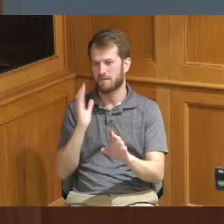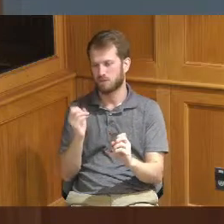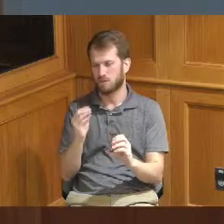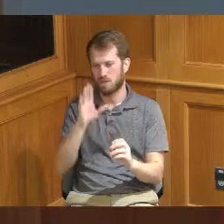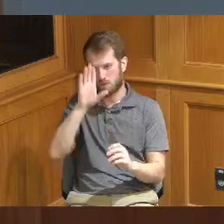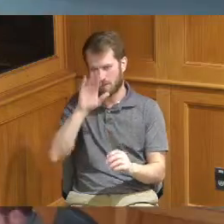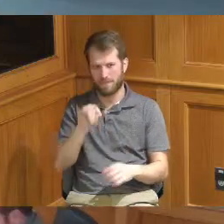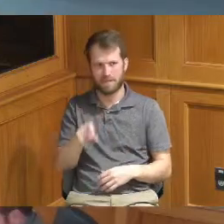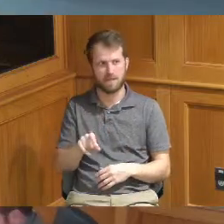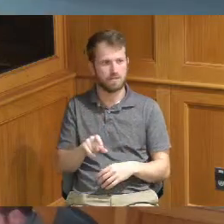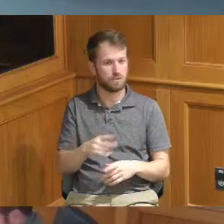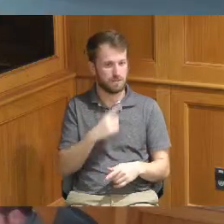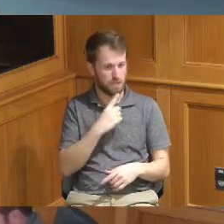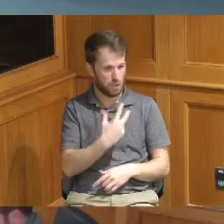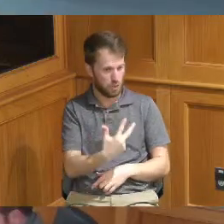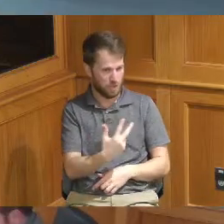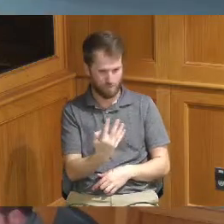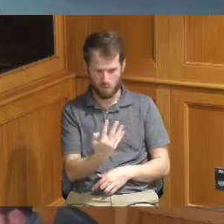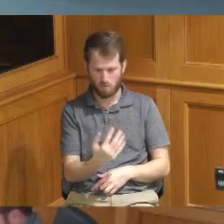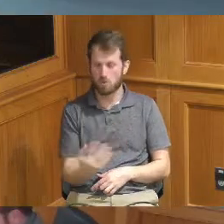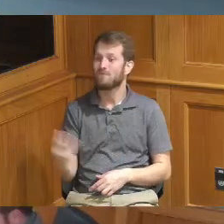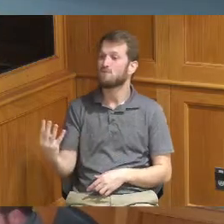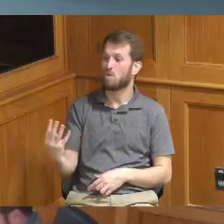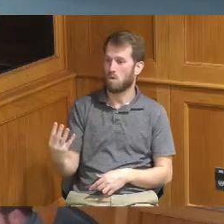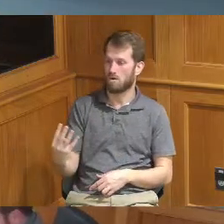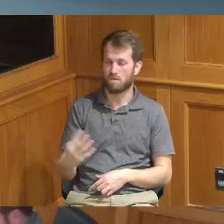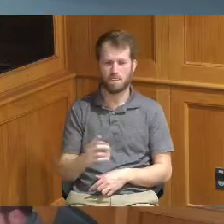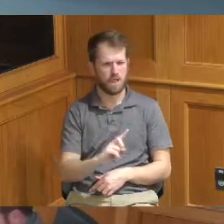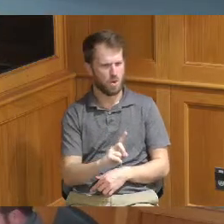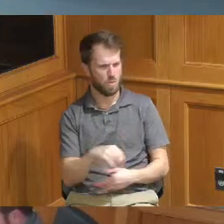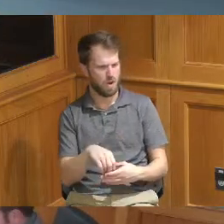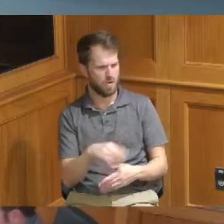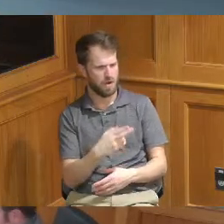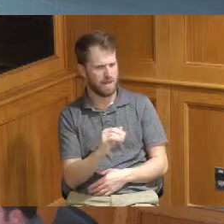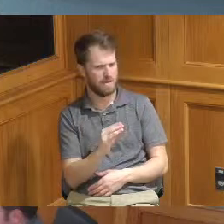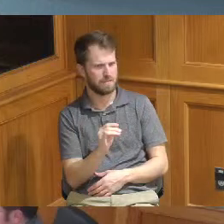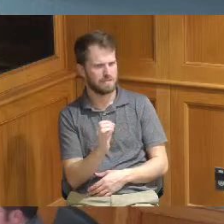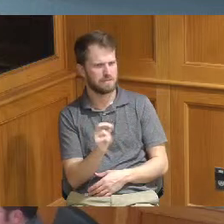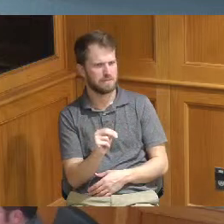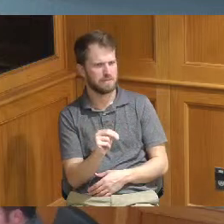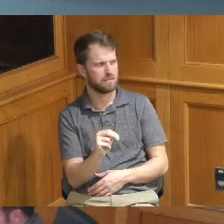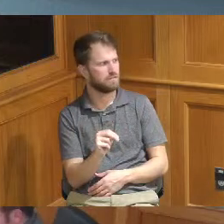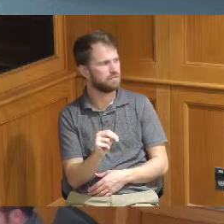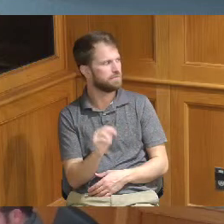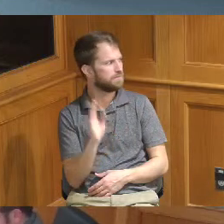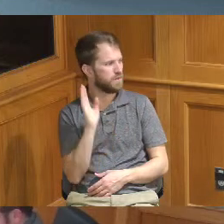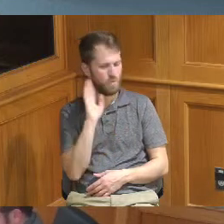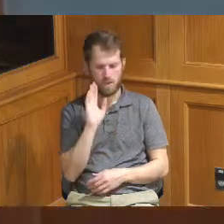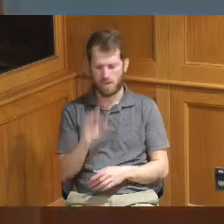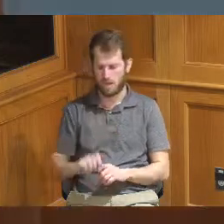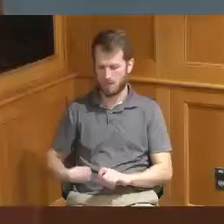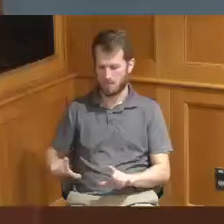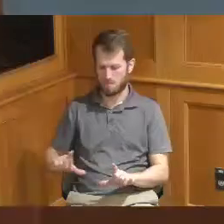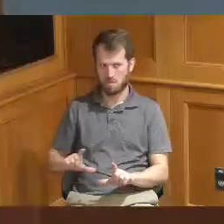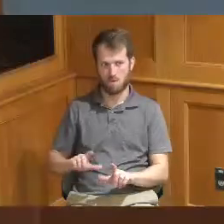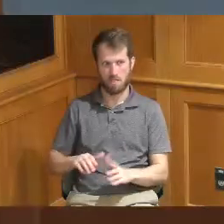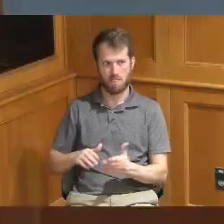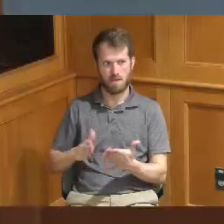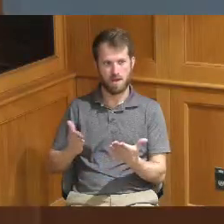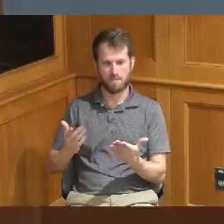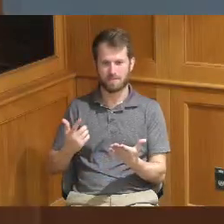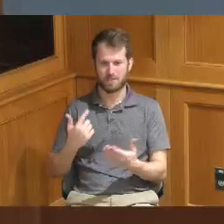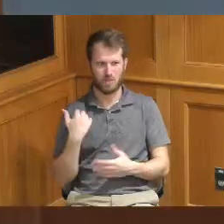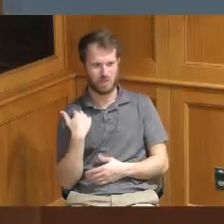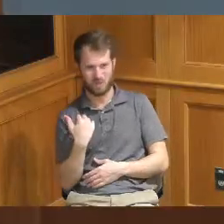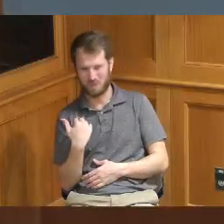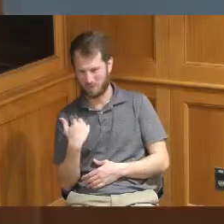said you have 3 or 4 houses? 4 houses. Where at in Hamilton Let me County? pull this up real quick. We're a big